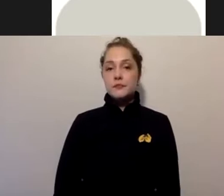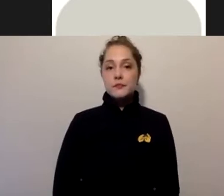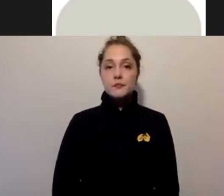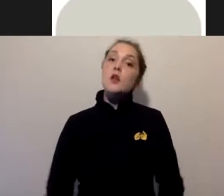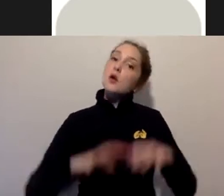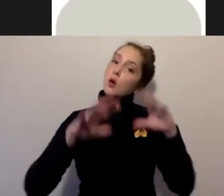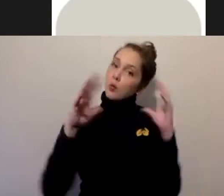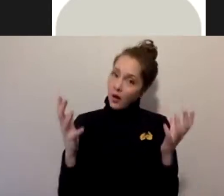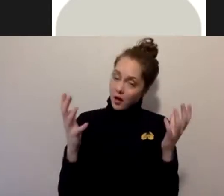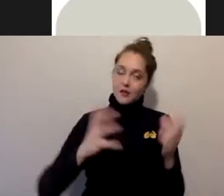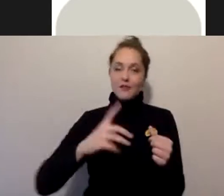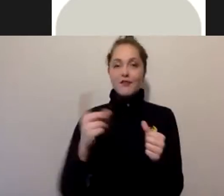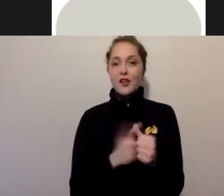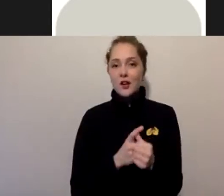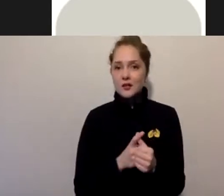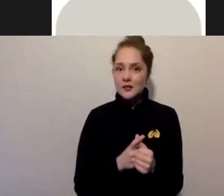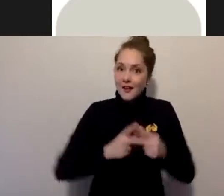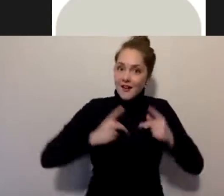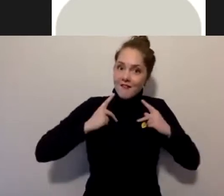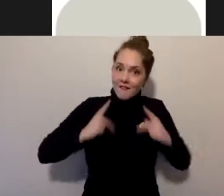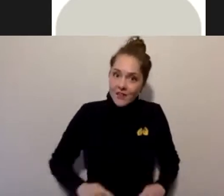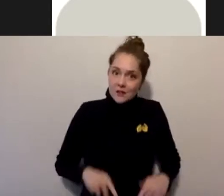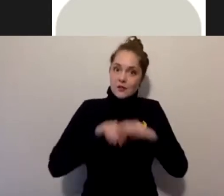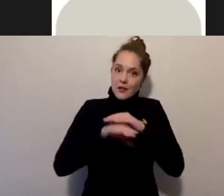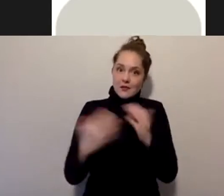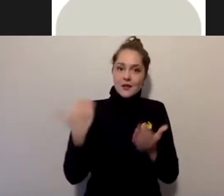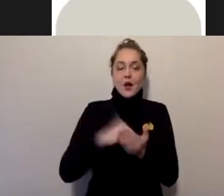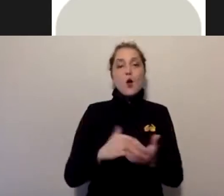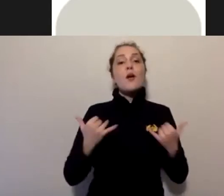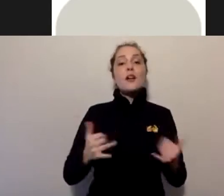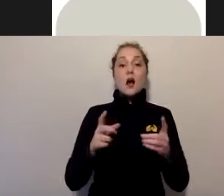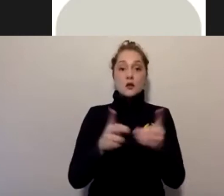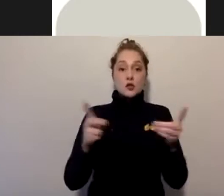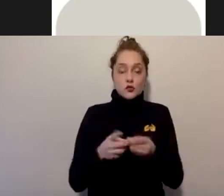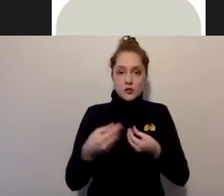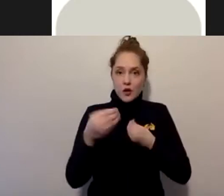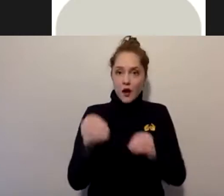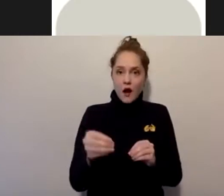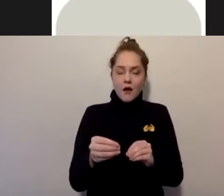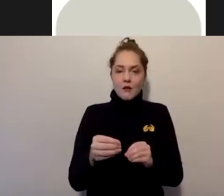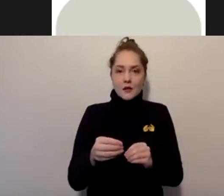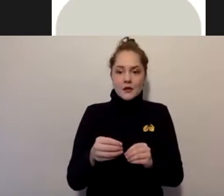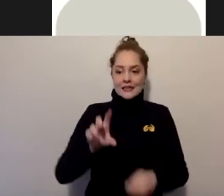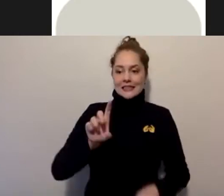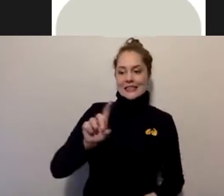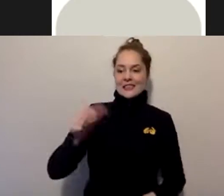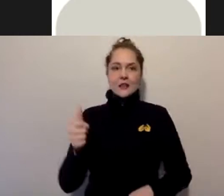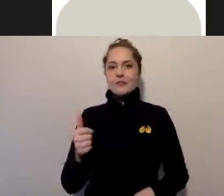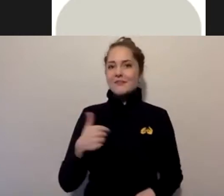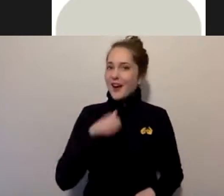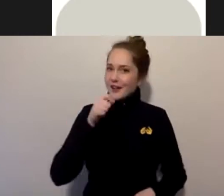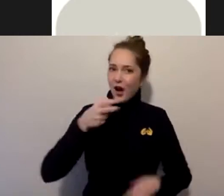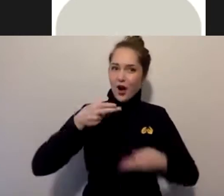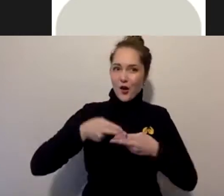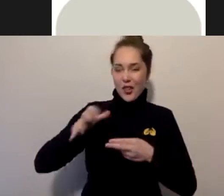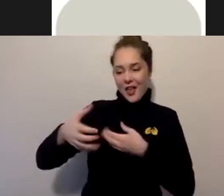Well, to start with, physical access again. Right now, the district office in D10 is not what I would call accessible.